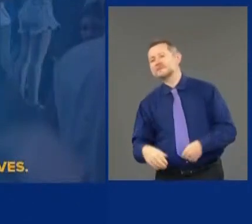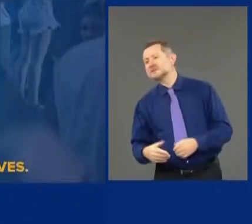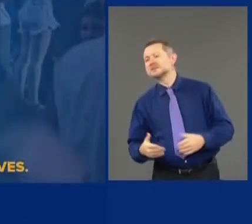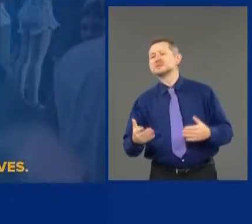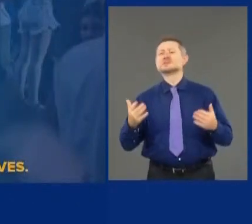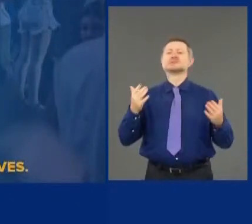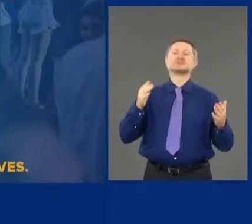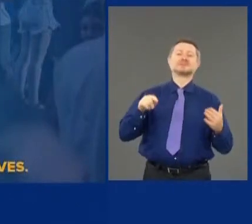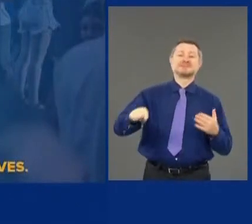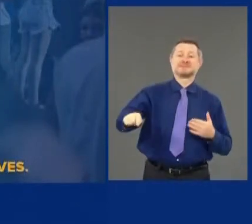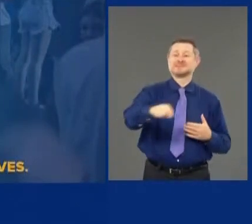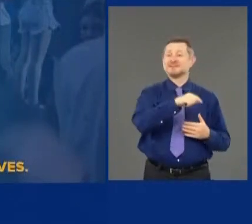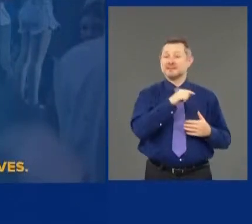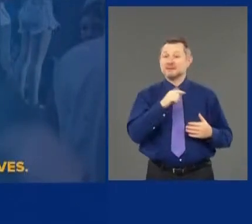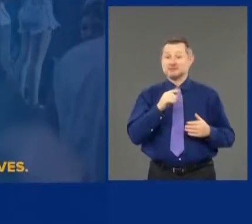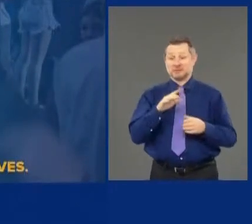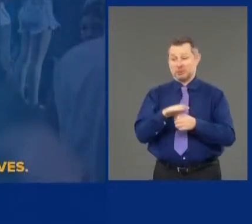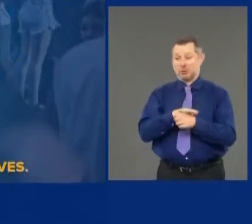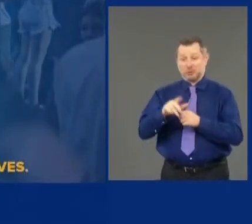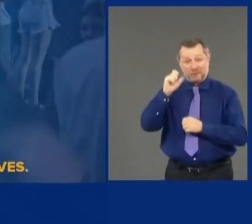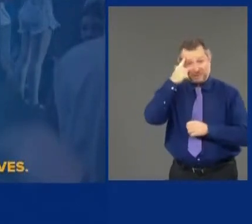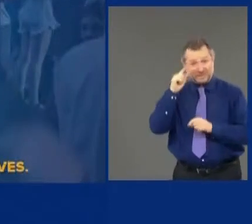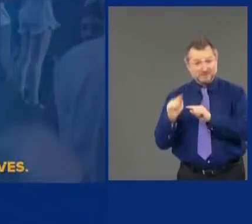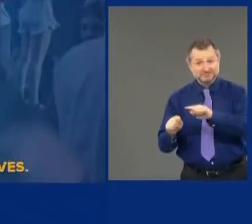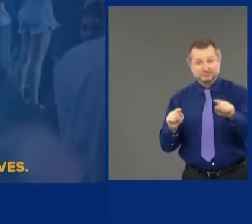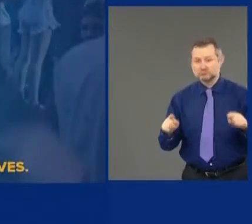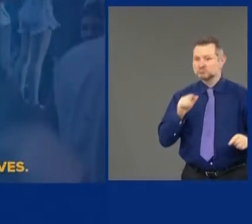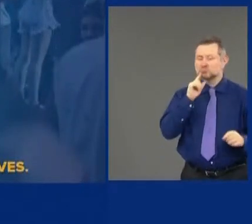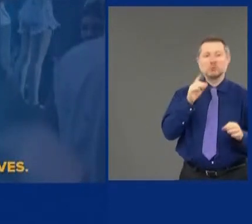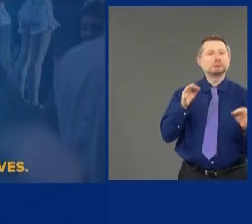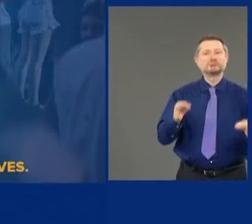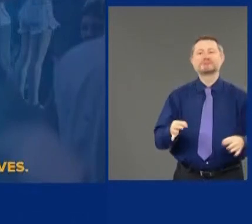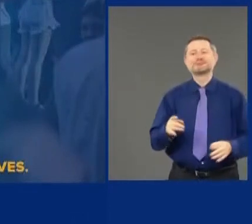not what the local governments do. That's a function of state government.